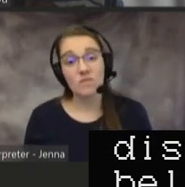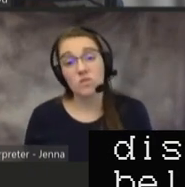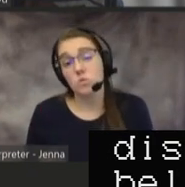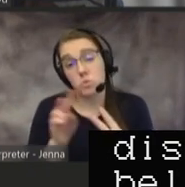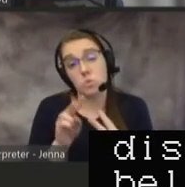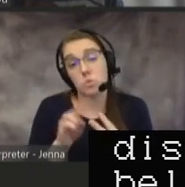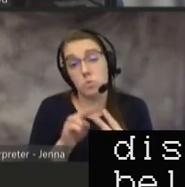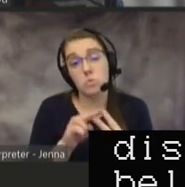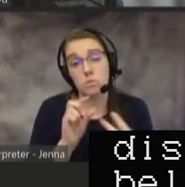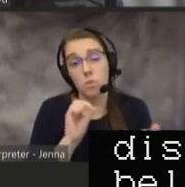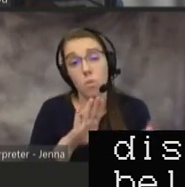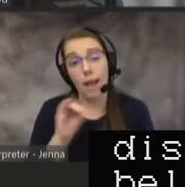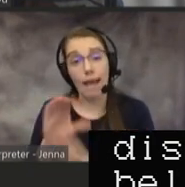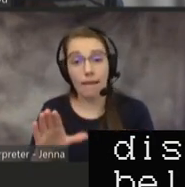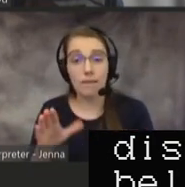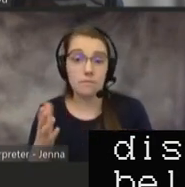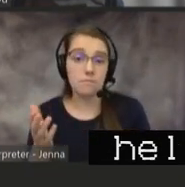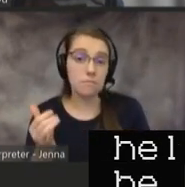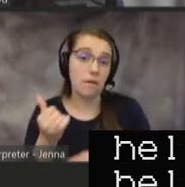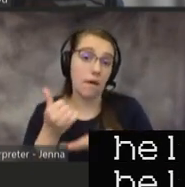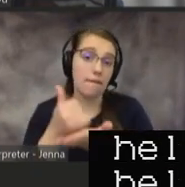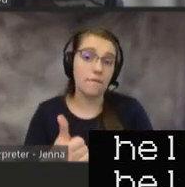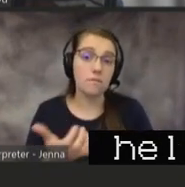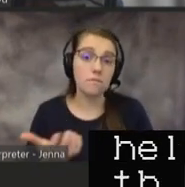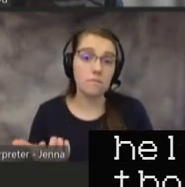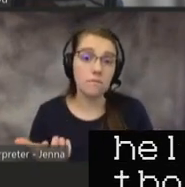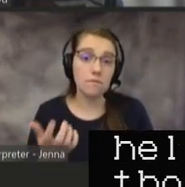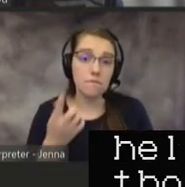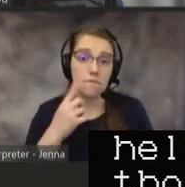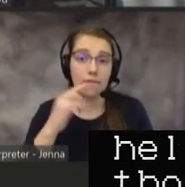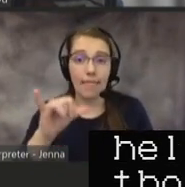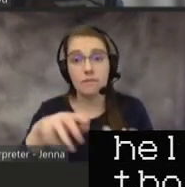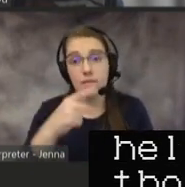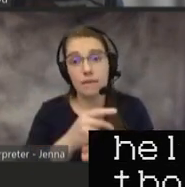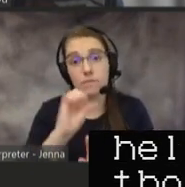ways to be helpful in a particular situation.